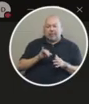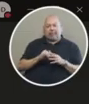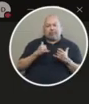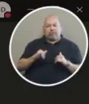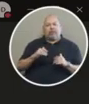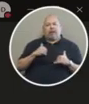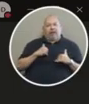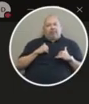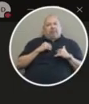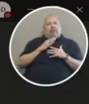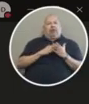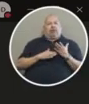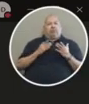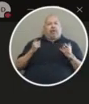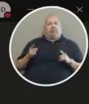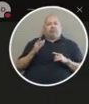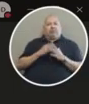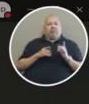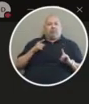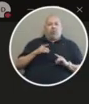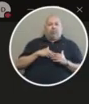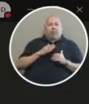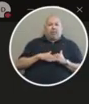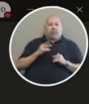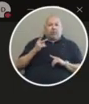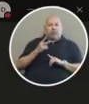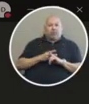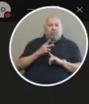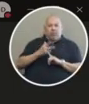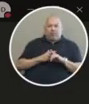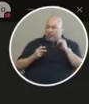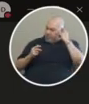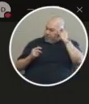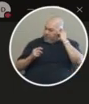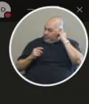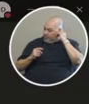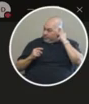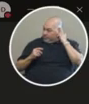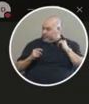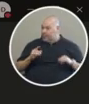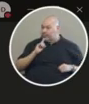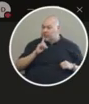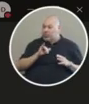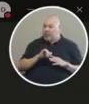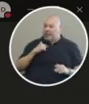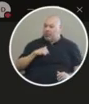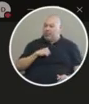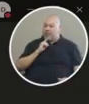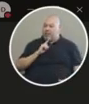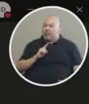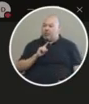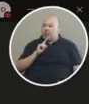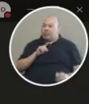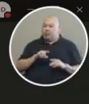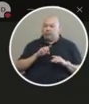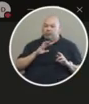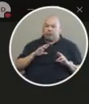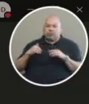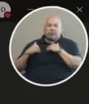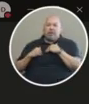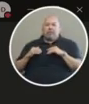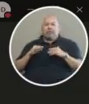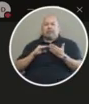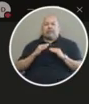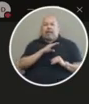still going to happen at some point here over the next 2 months to make sure that we're being responsive to council and close that